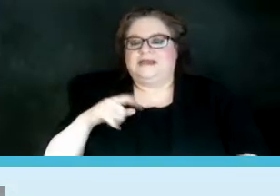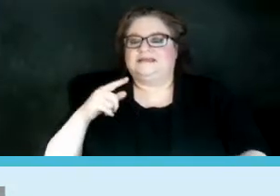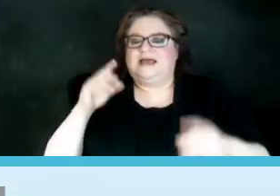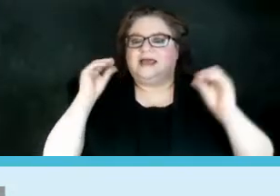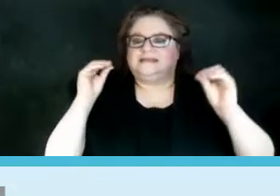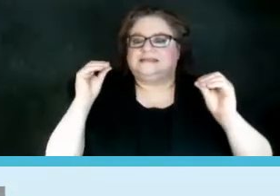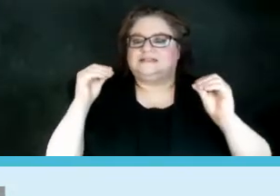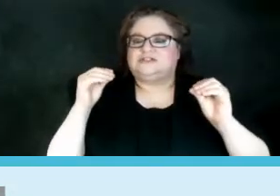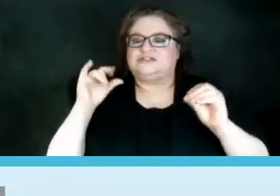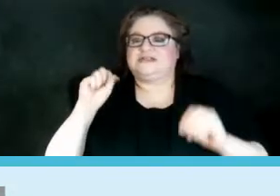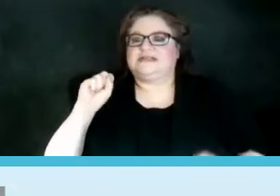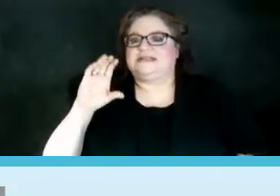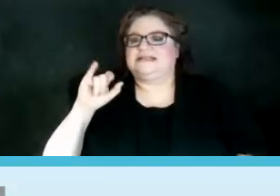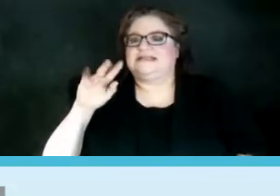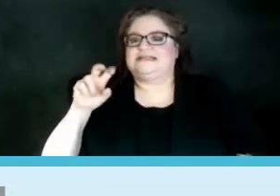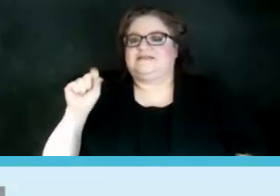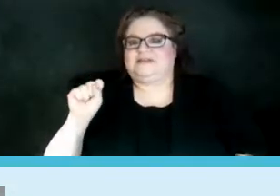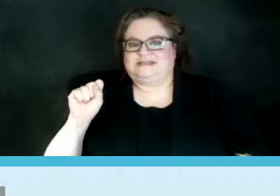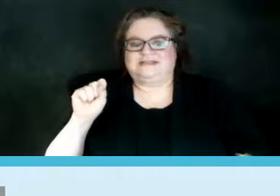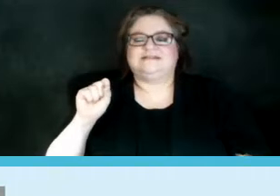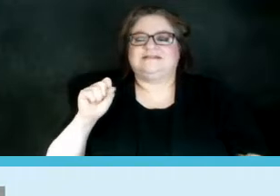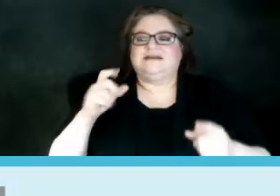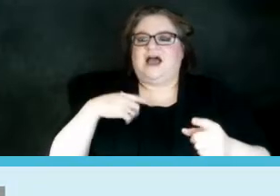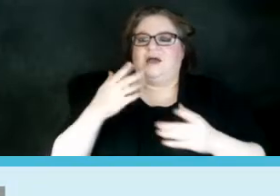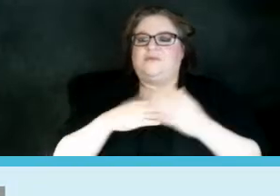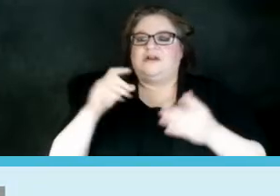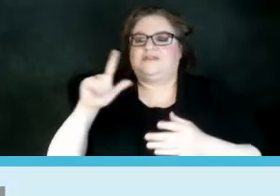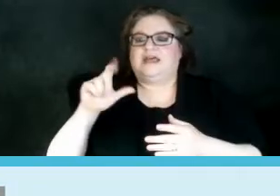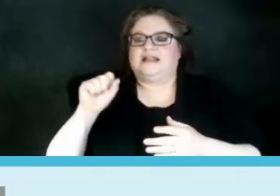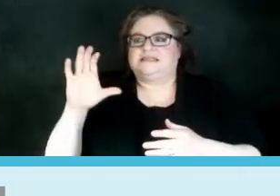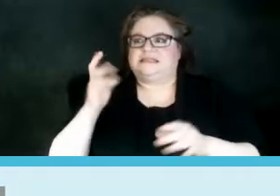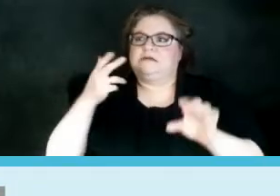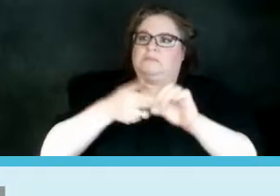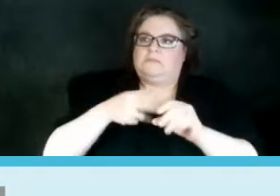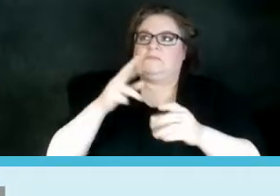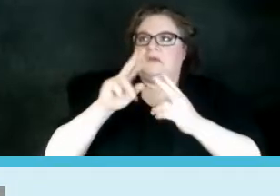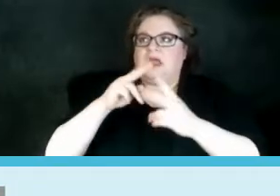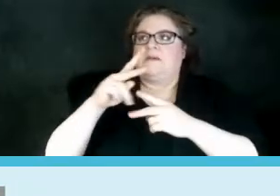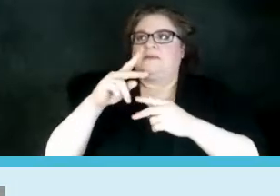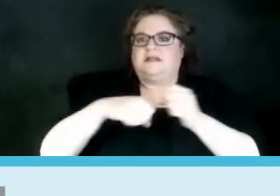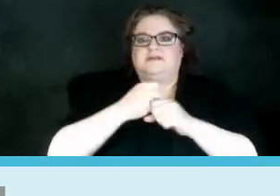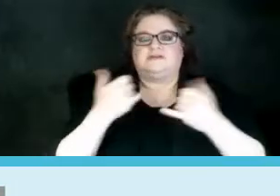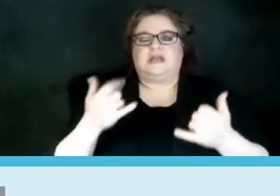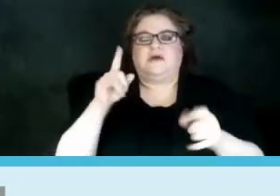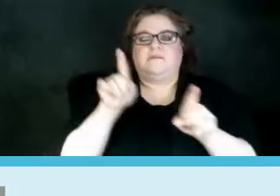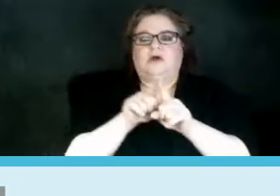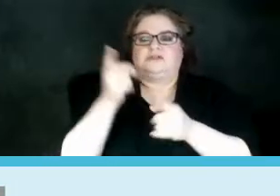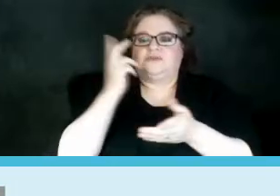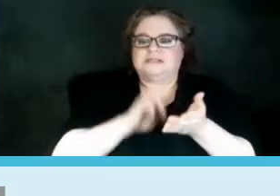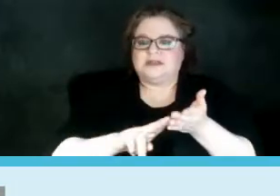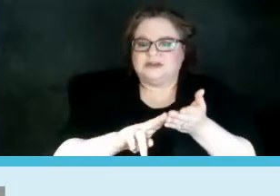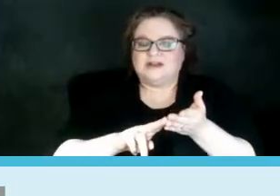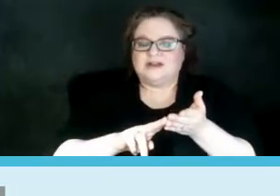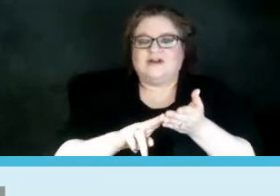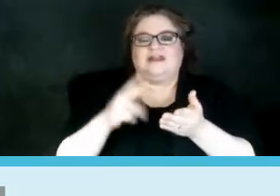Prep. I have been a part of our LSC a couple of years now. I'm also the secretary,